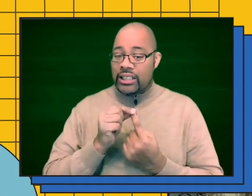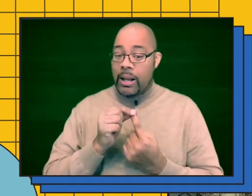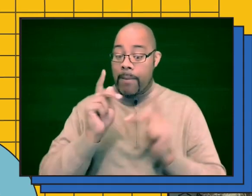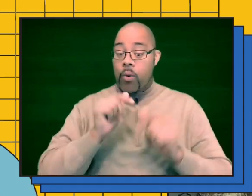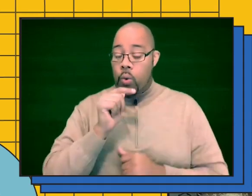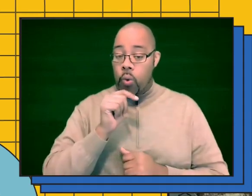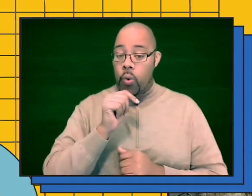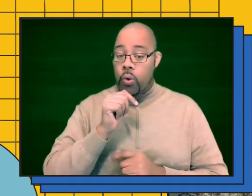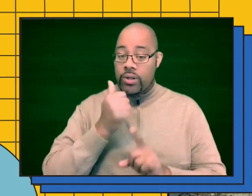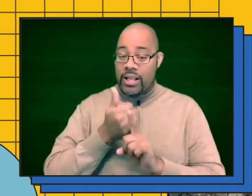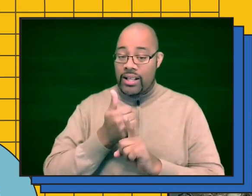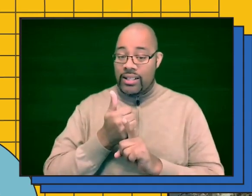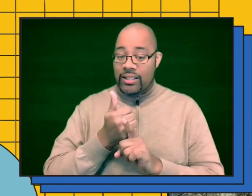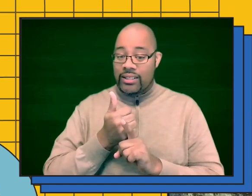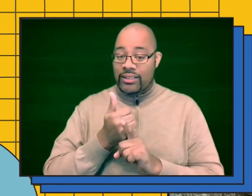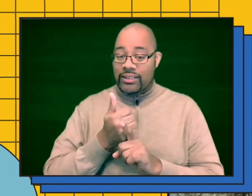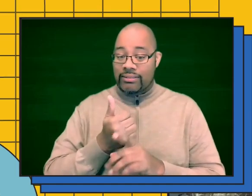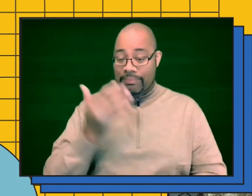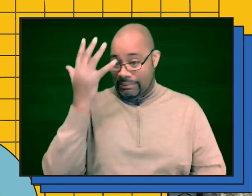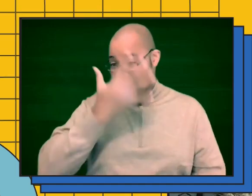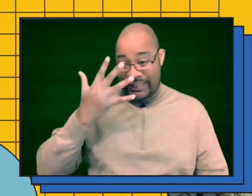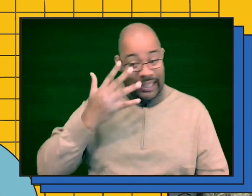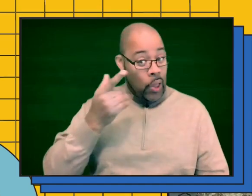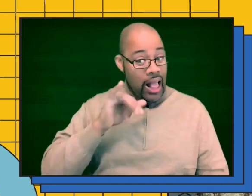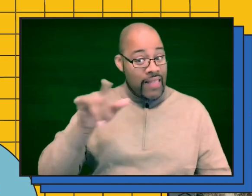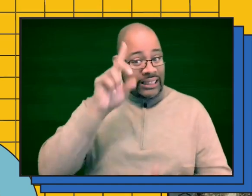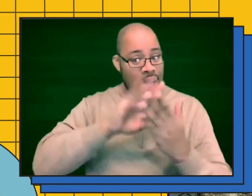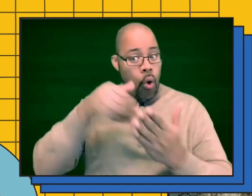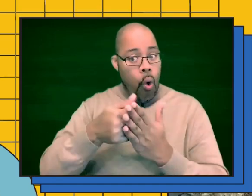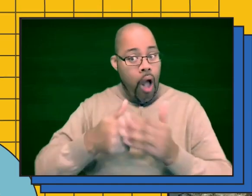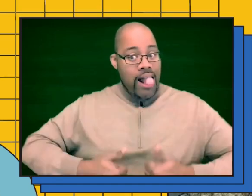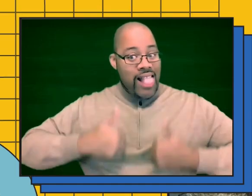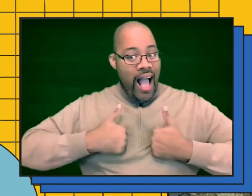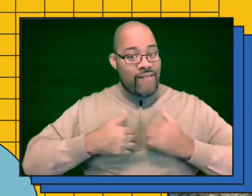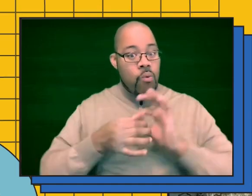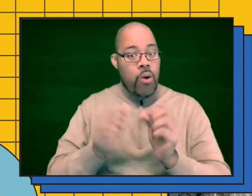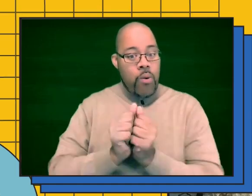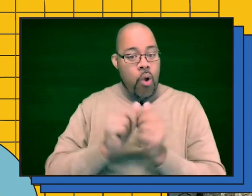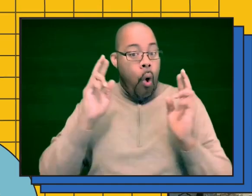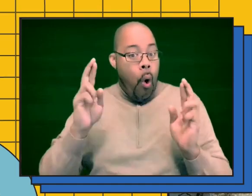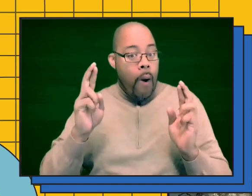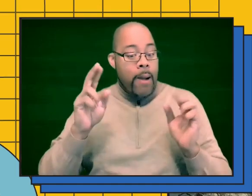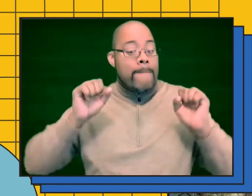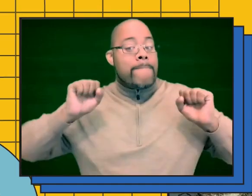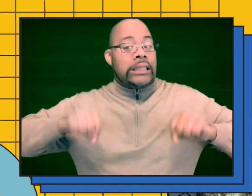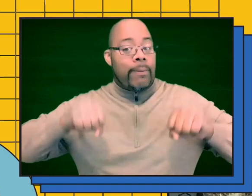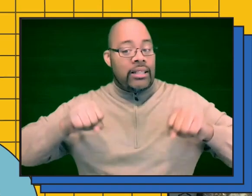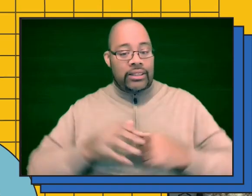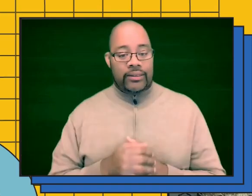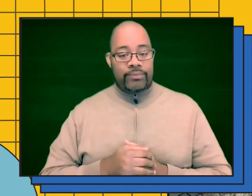especially those people, you, who have designed their entire lives around the hope,